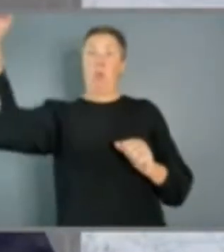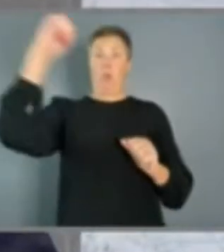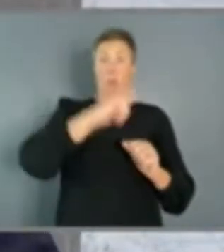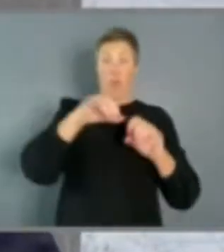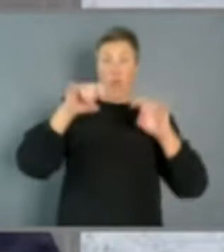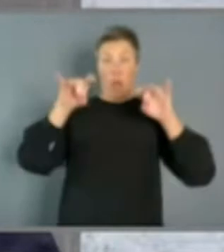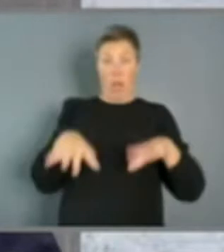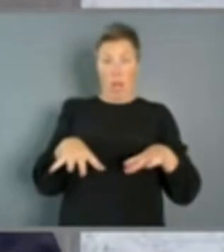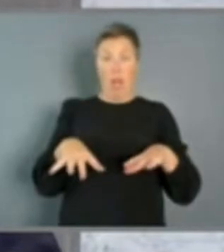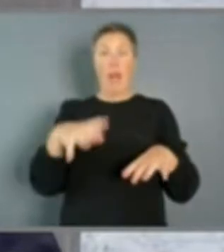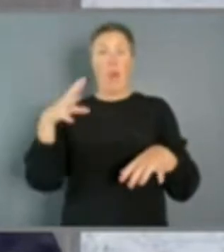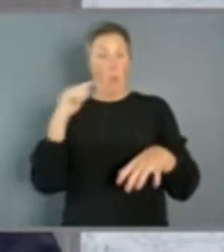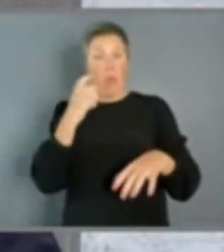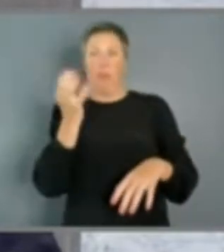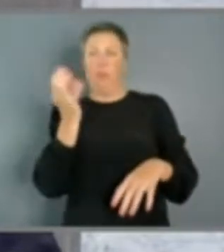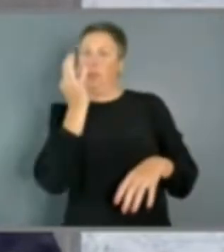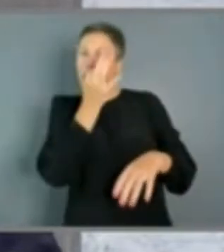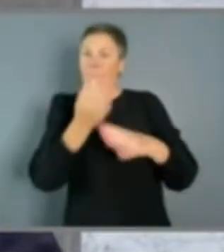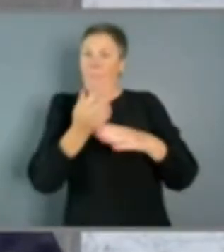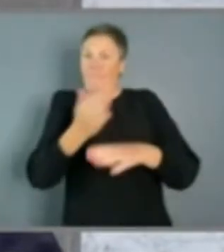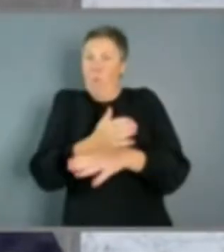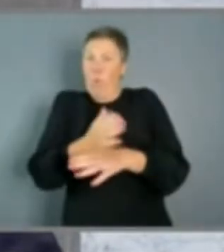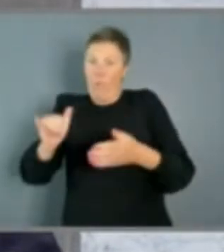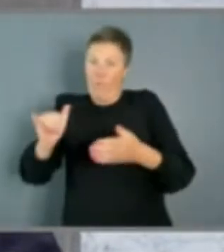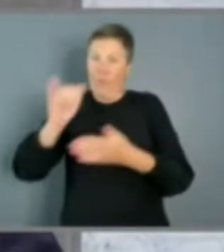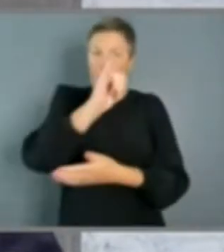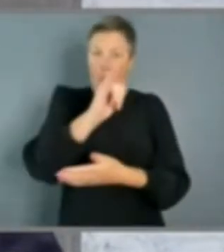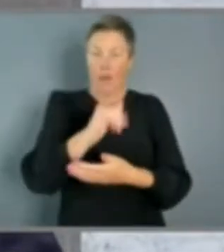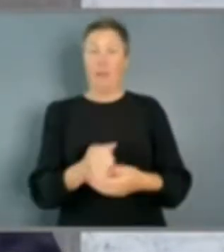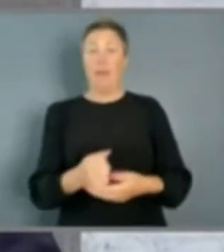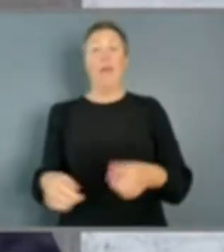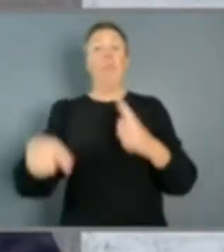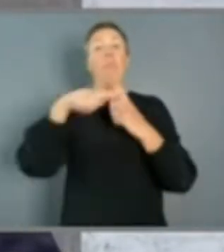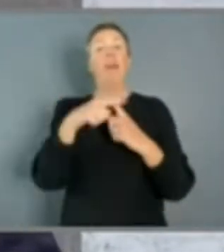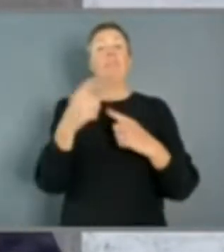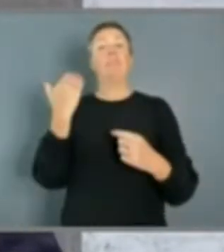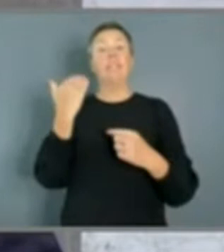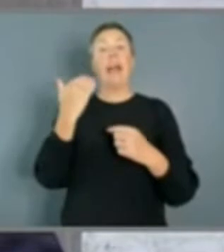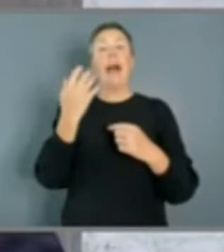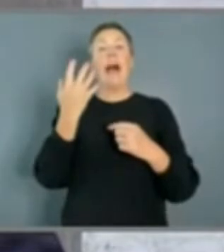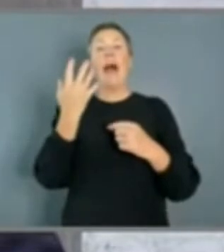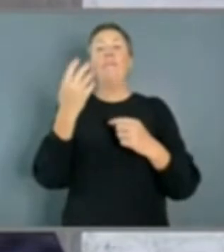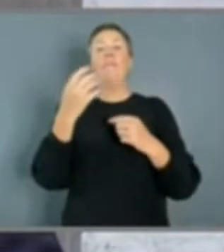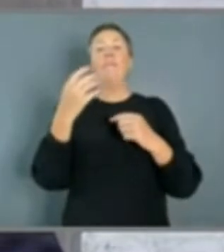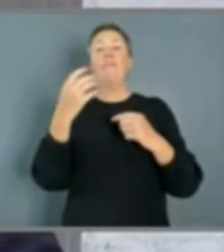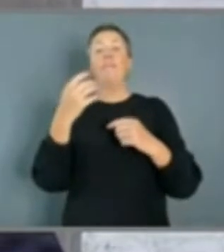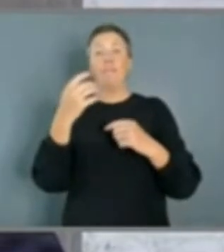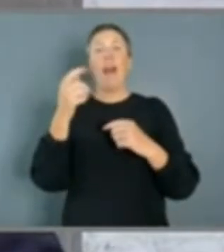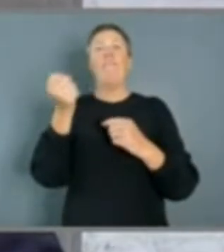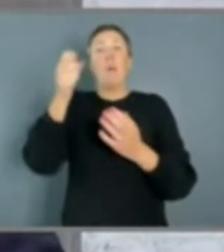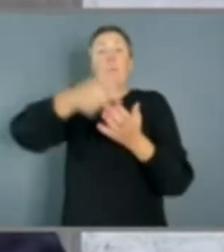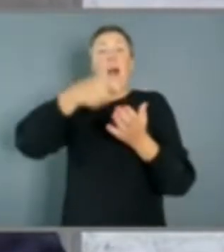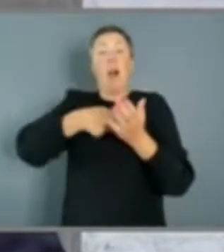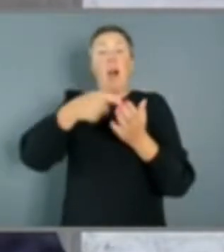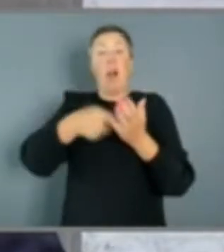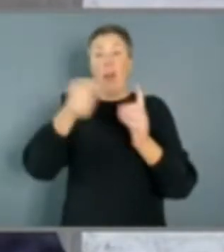96 hours. And in addition to that, we recently suspended charter flights out of the Oktedi mine, where there has been a